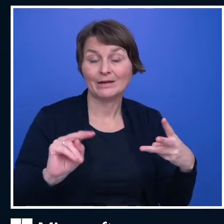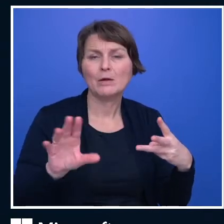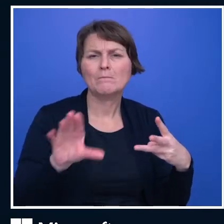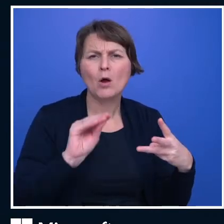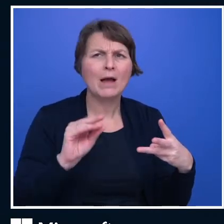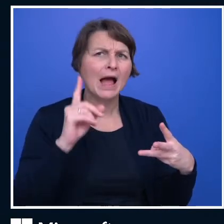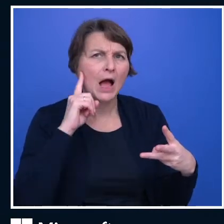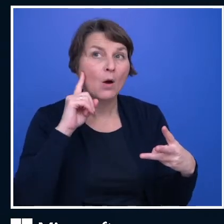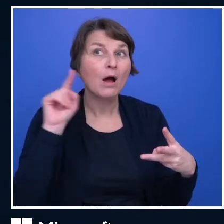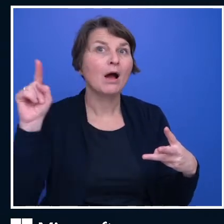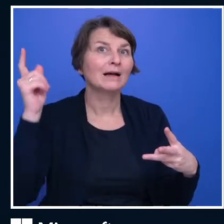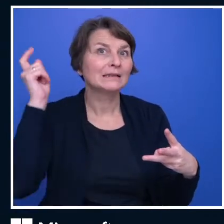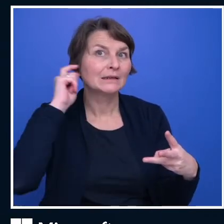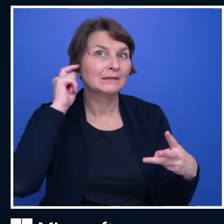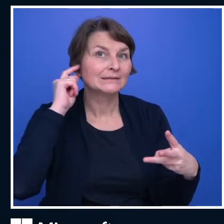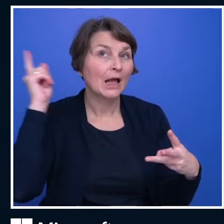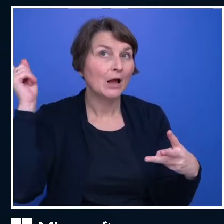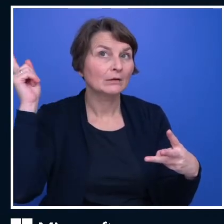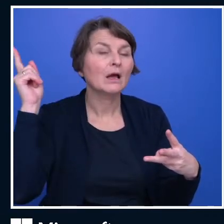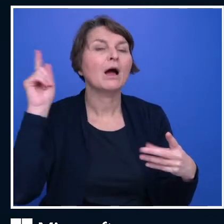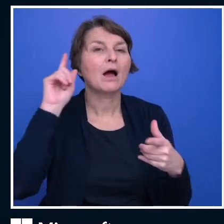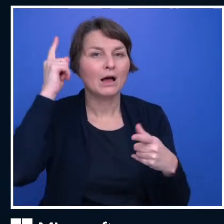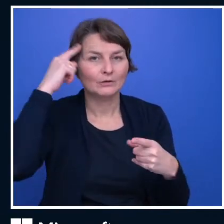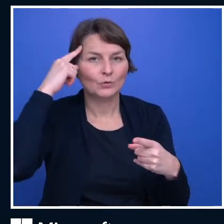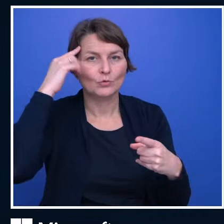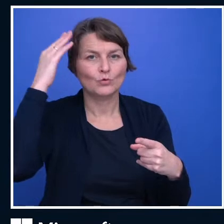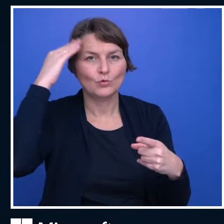And where we have seen